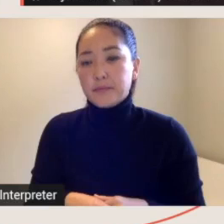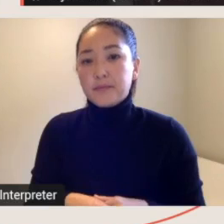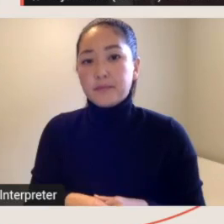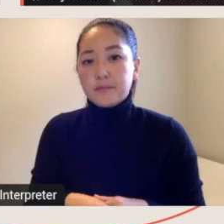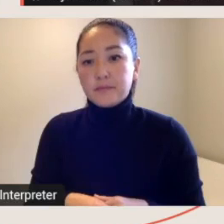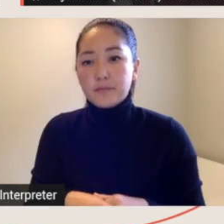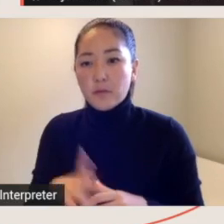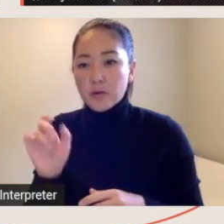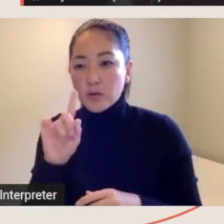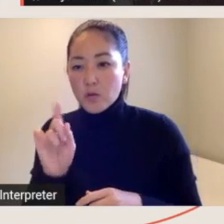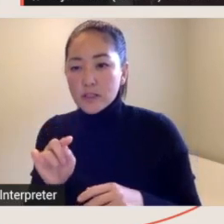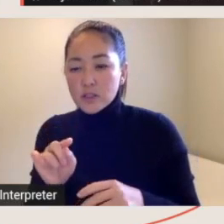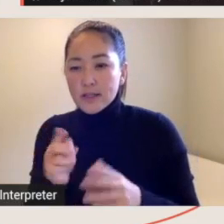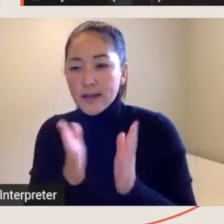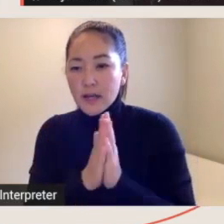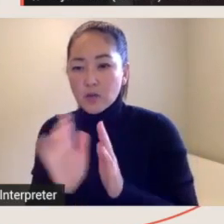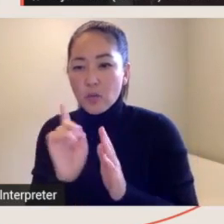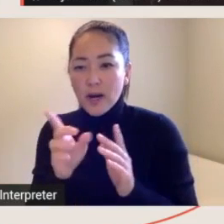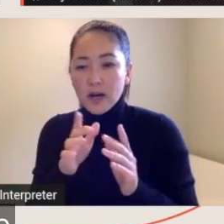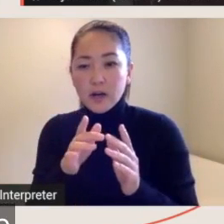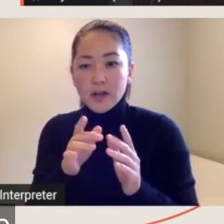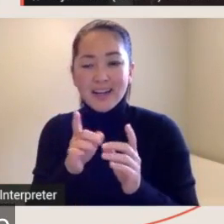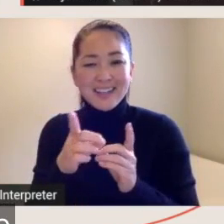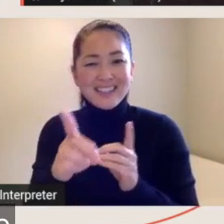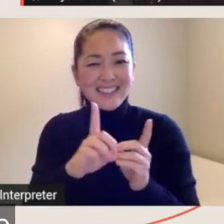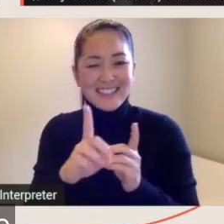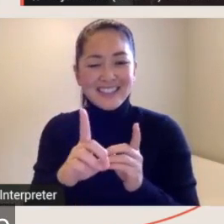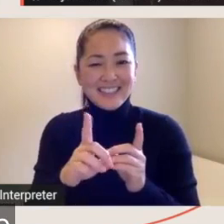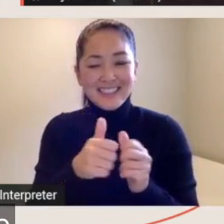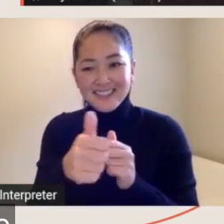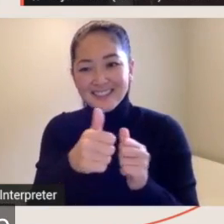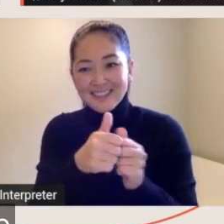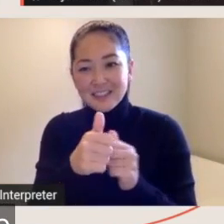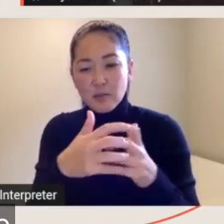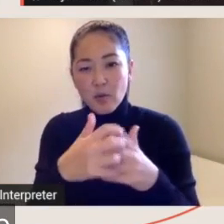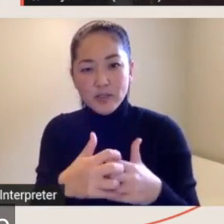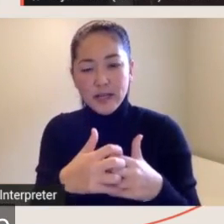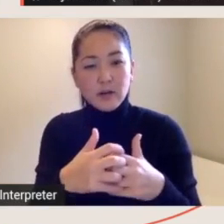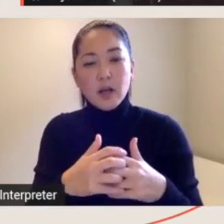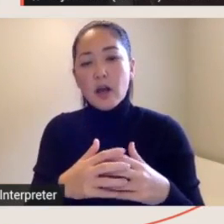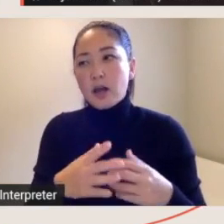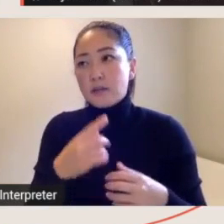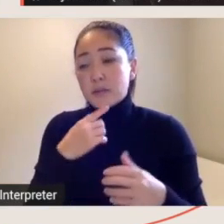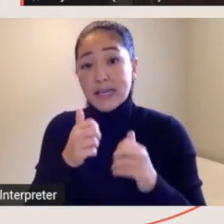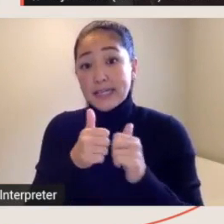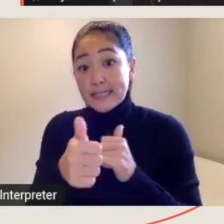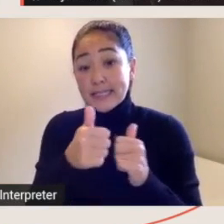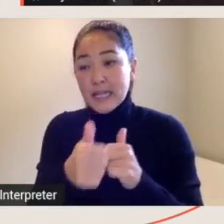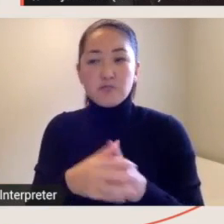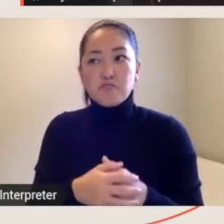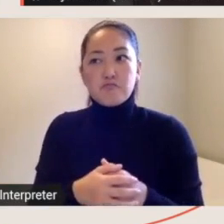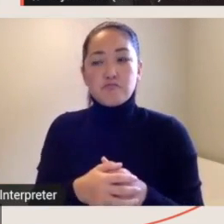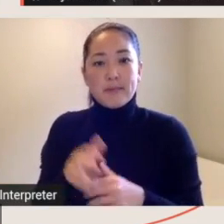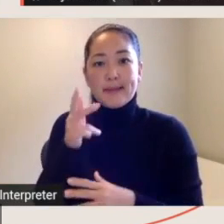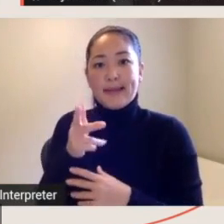the question asks, so where the distance broke down, I wouldn't say that there was any distance ever. Like, the camera is very